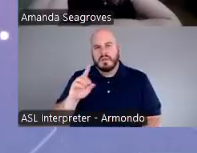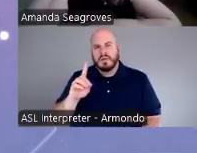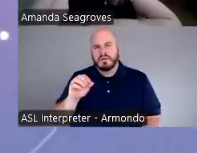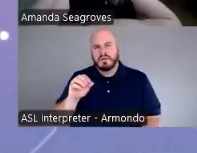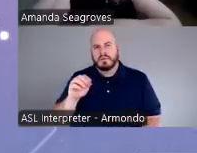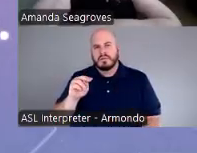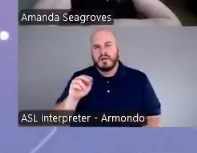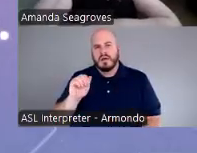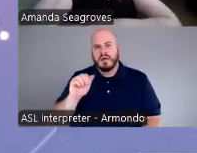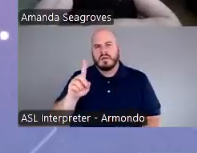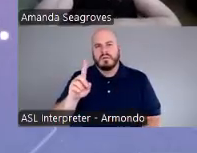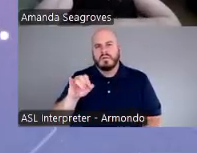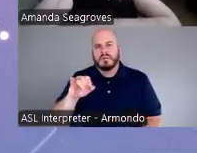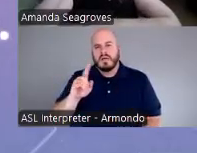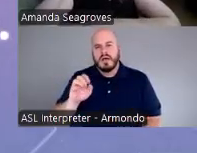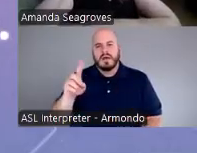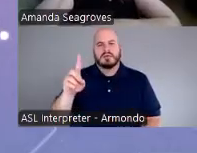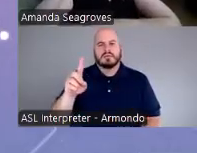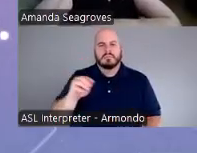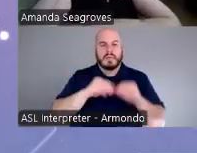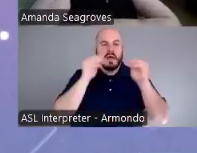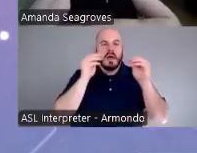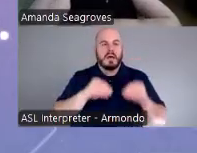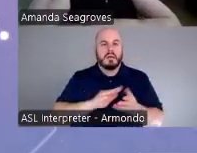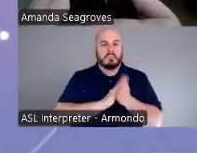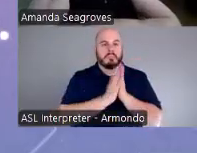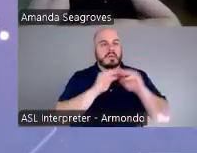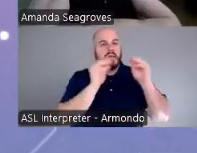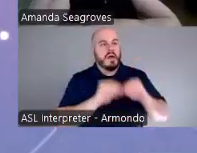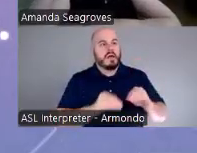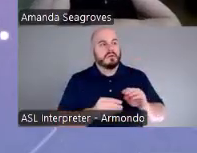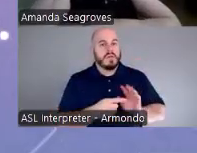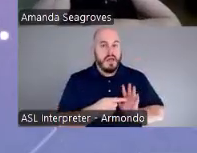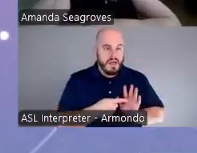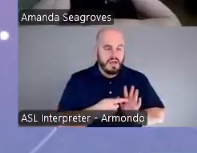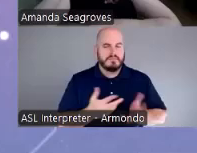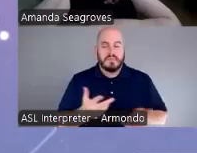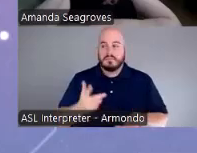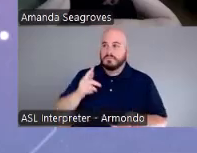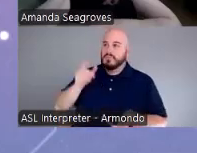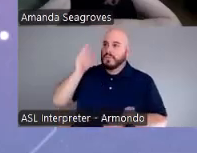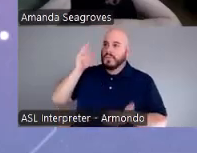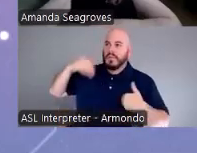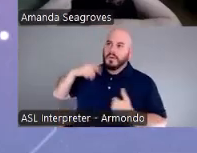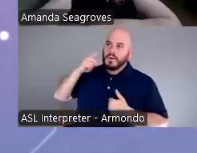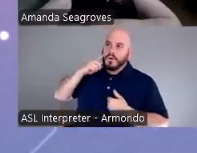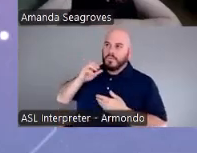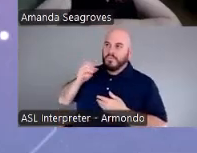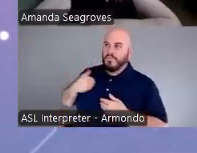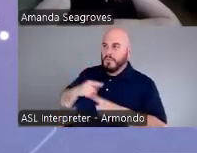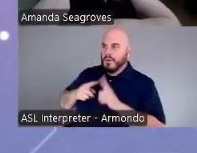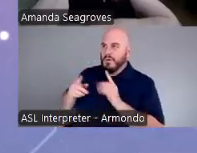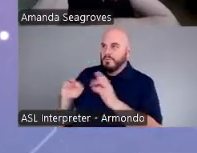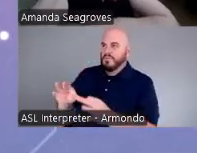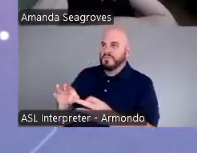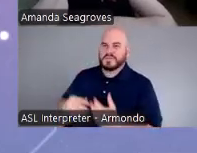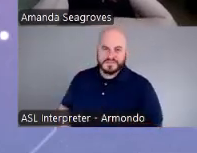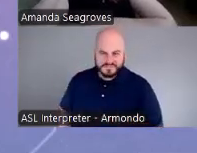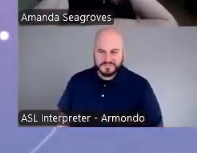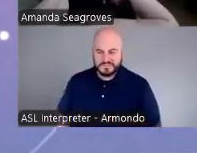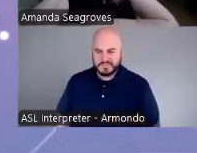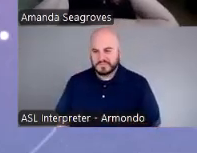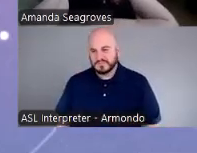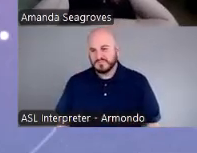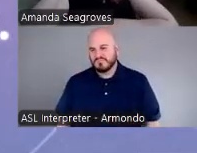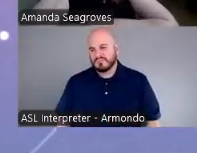McDonaldized? McDonaldization, Yeah, yeah. I've never heard that, but that actually is perfect. So I've seen just